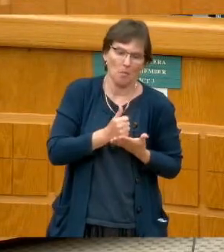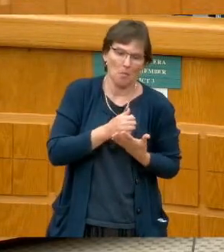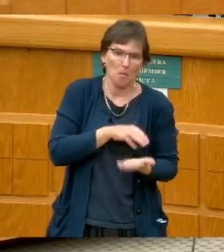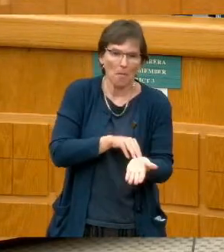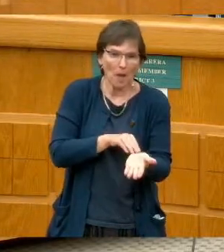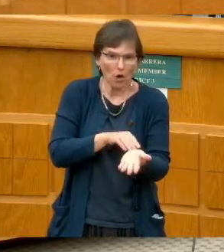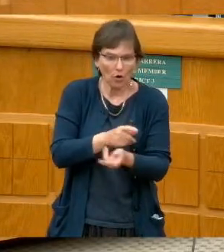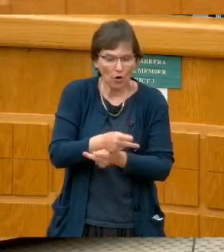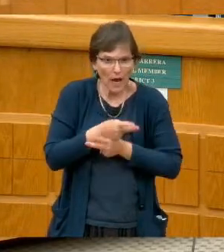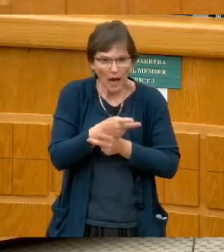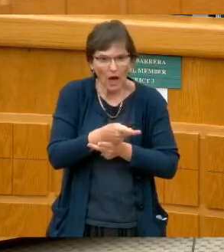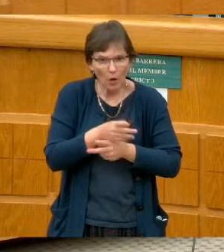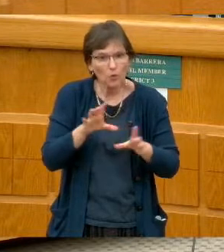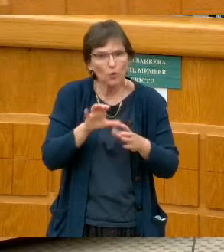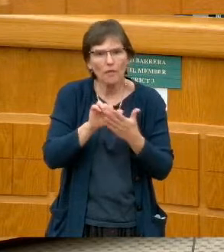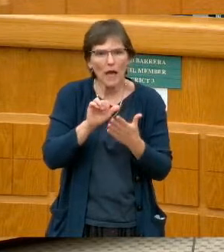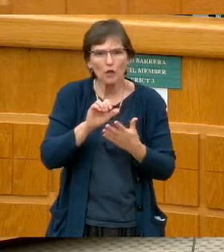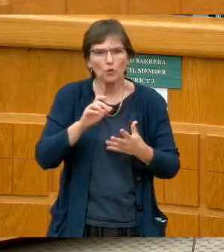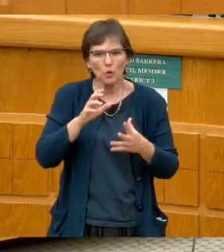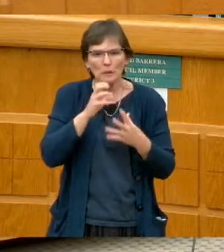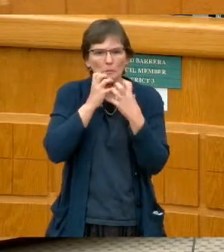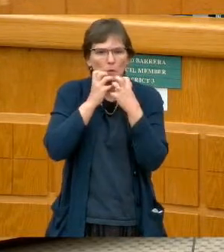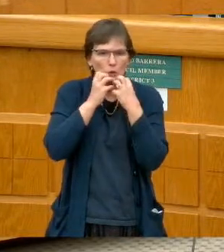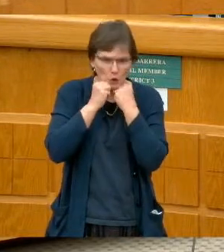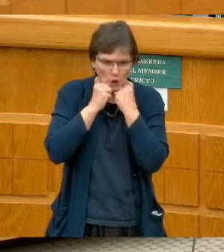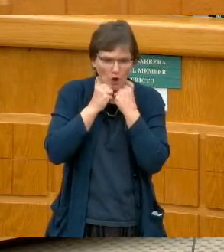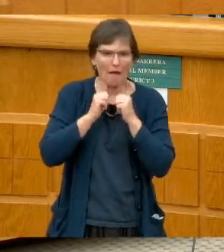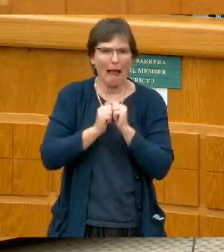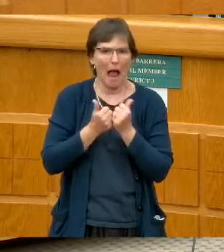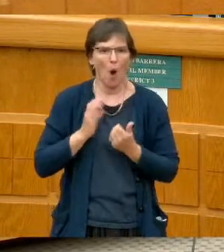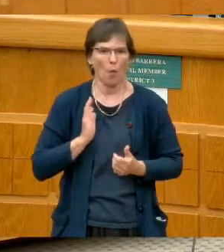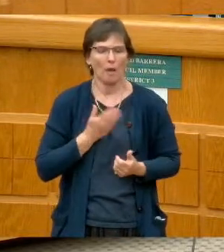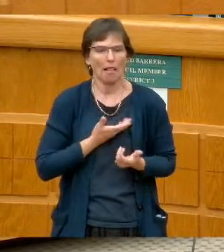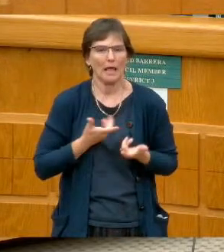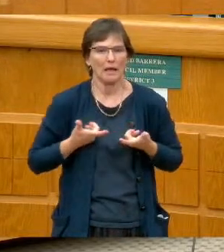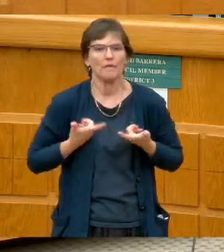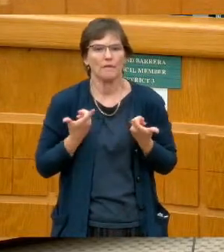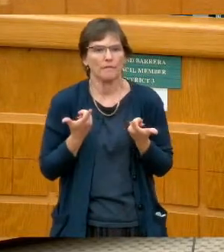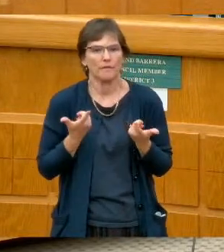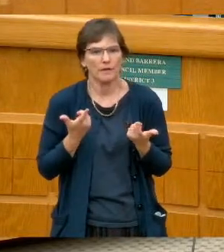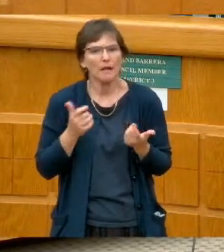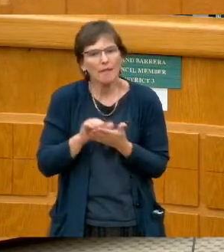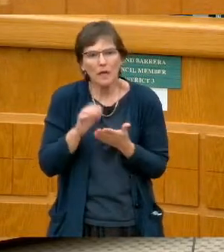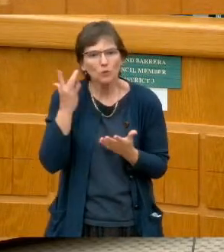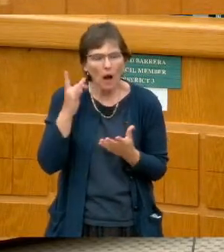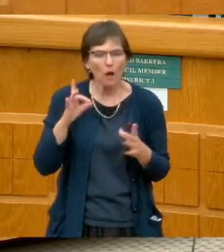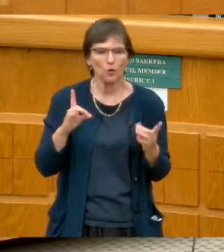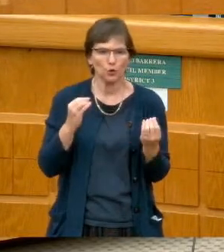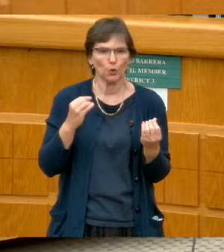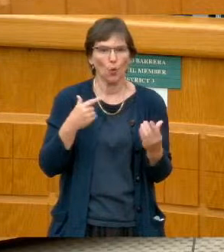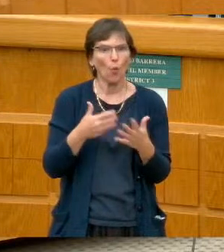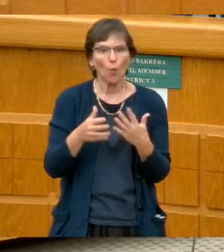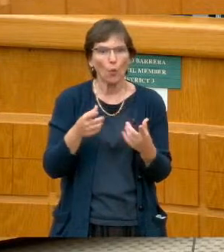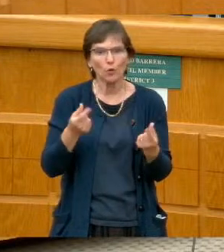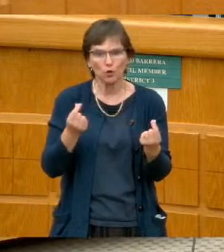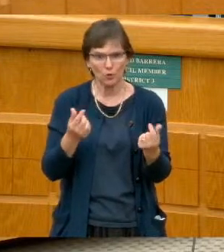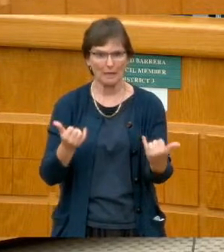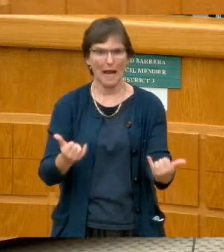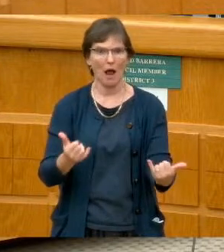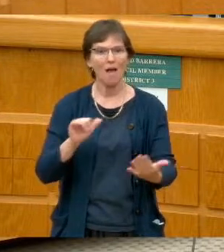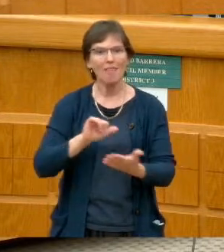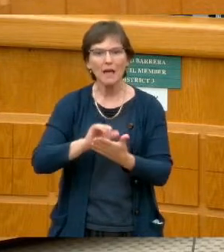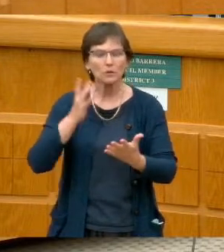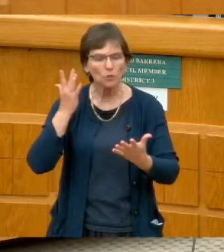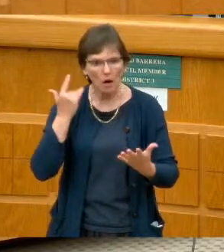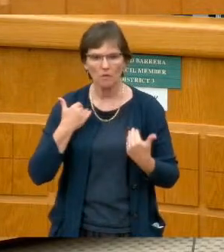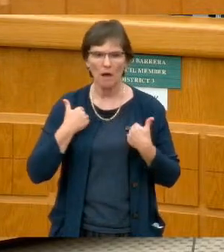intact and our workforce healthy and strong. And we're doing it to preserve our way of life. That's why we're doing what we're